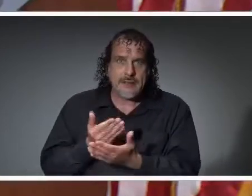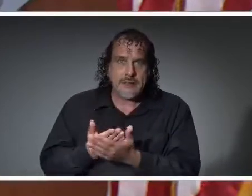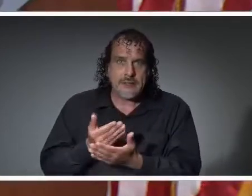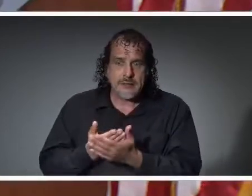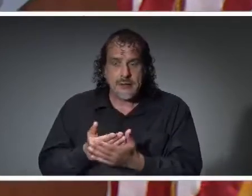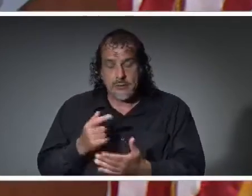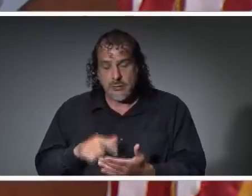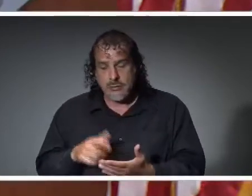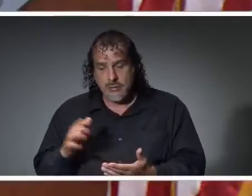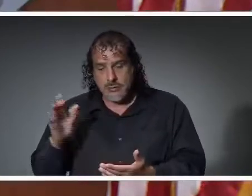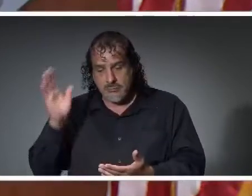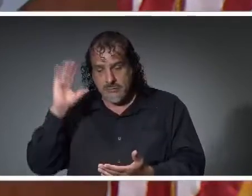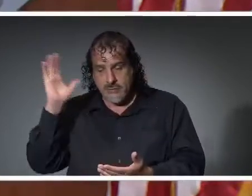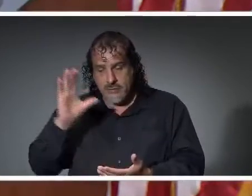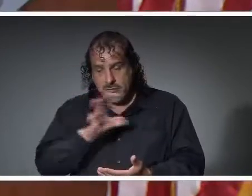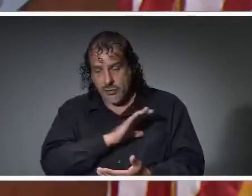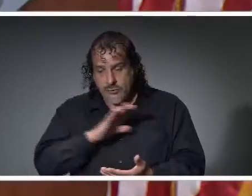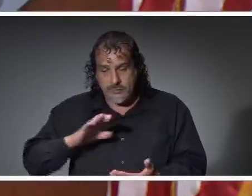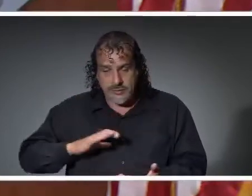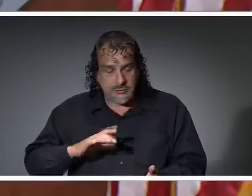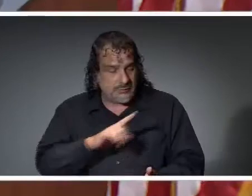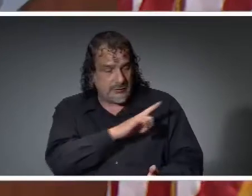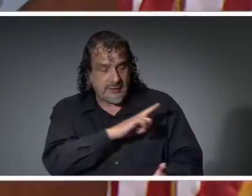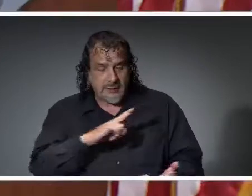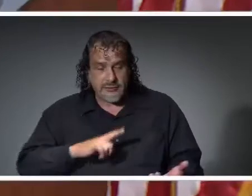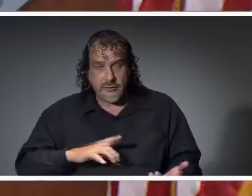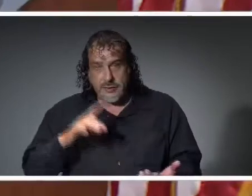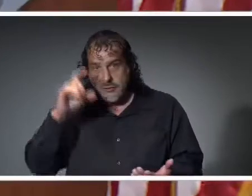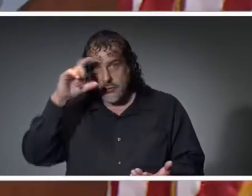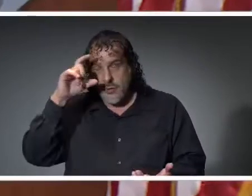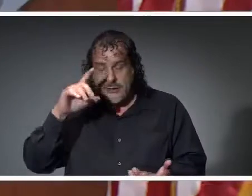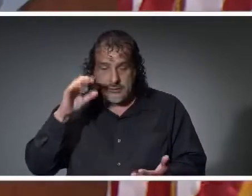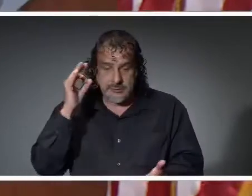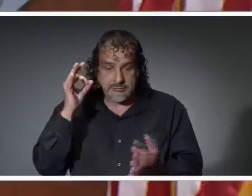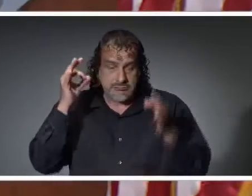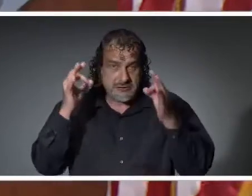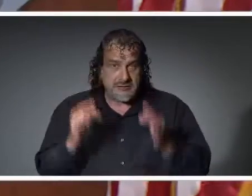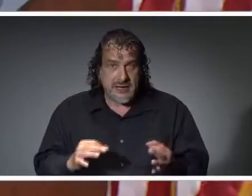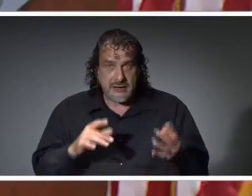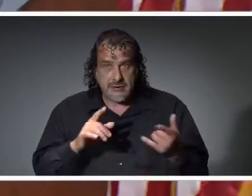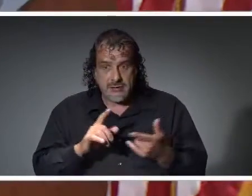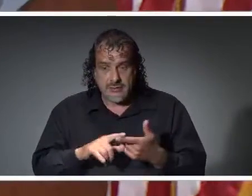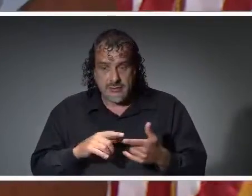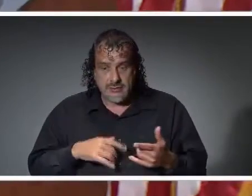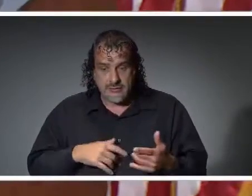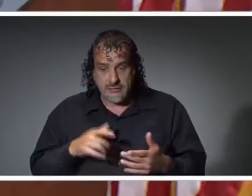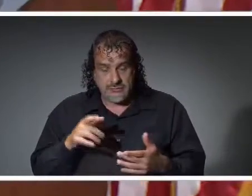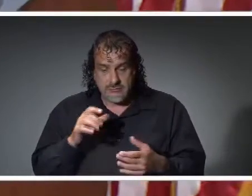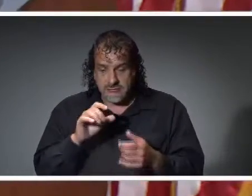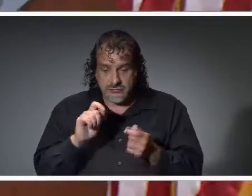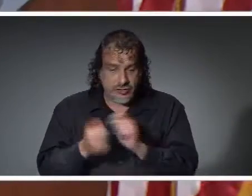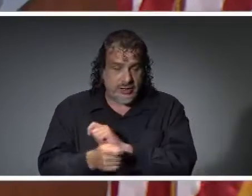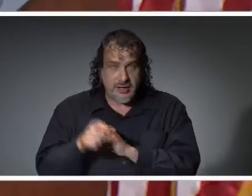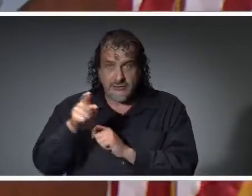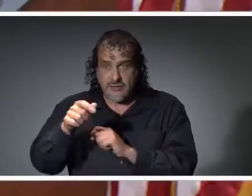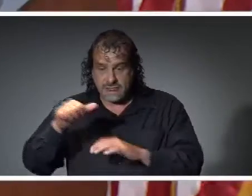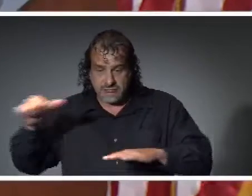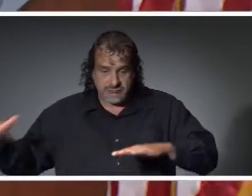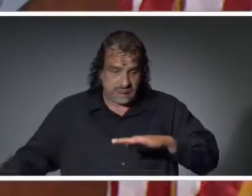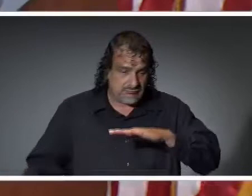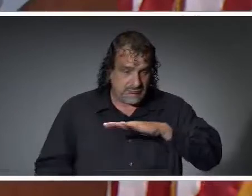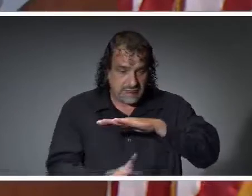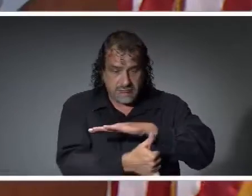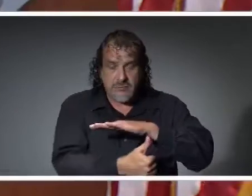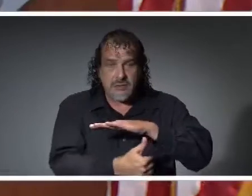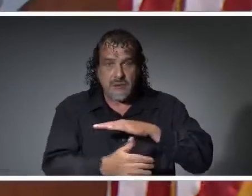Fair Commission? The legislature made what I believe to be a very good decision this year to take the Fair Commission and put it under